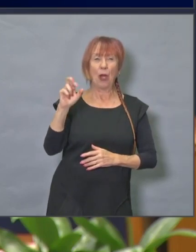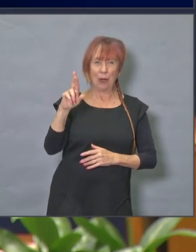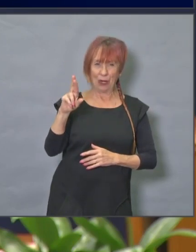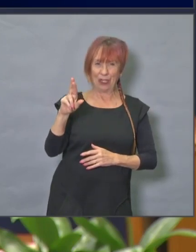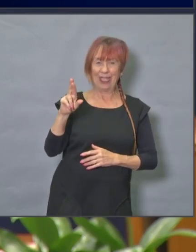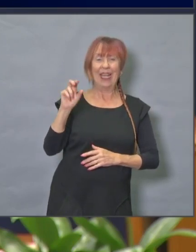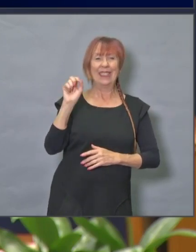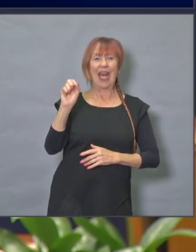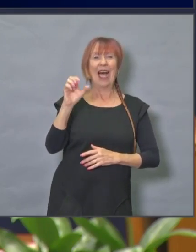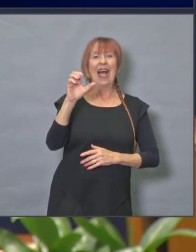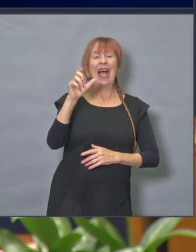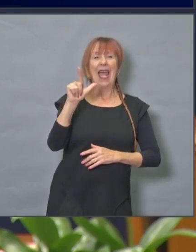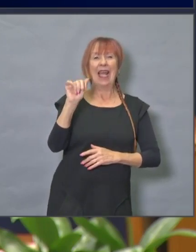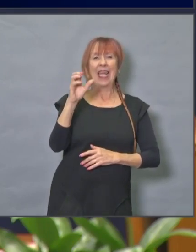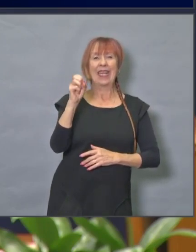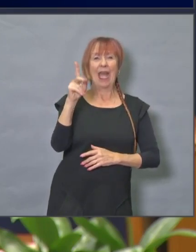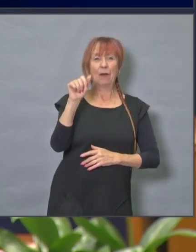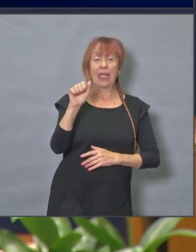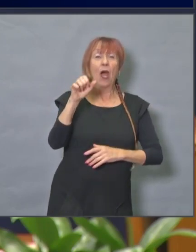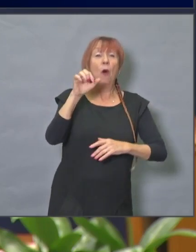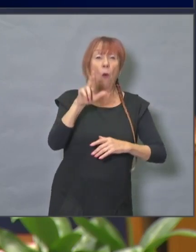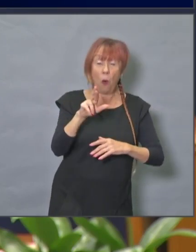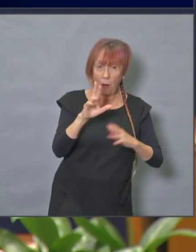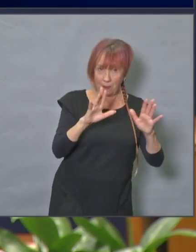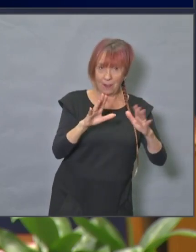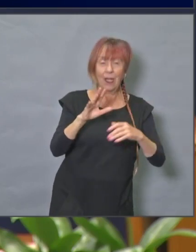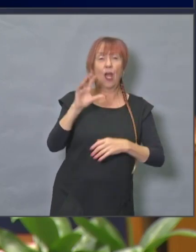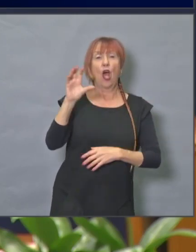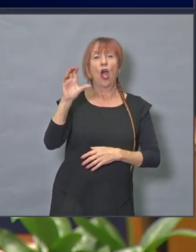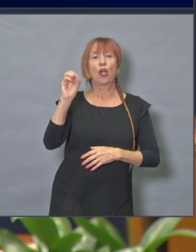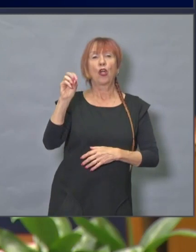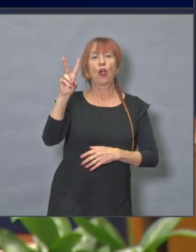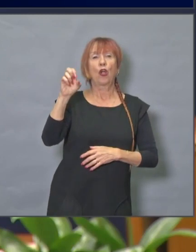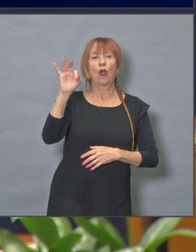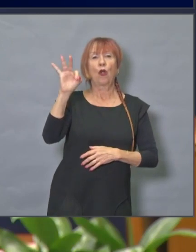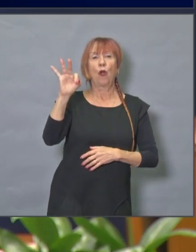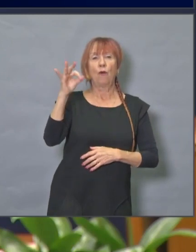kathrynbarger.lacounty.gov/COVID-19 or the county's website at